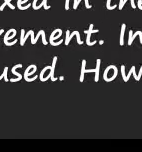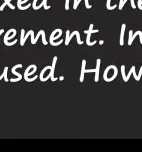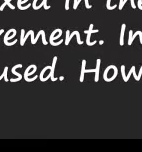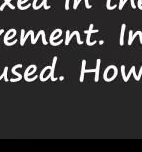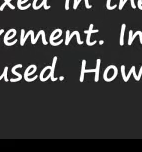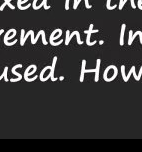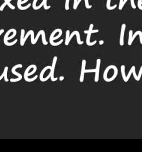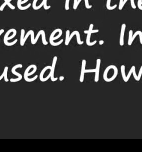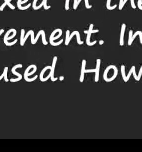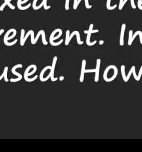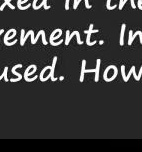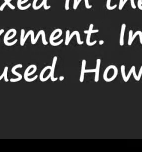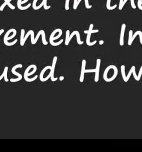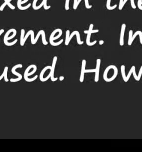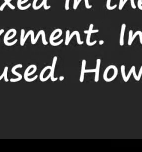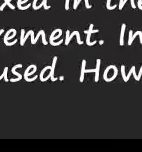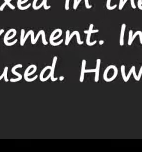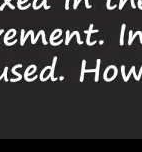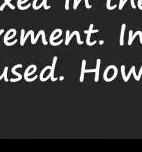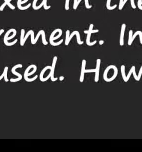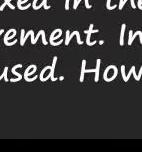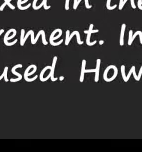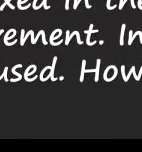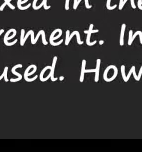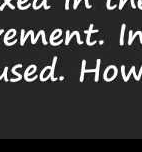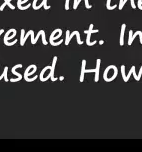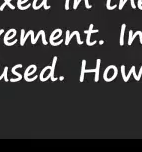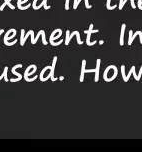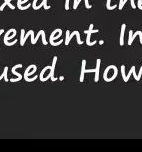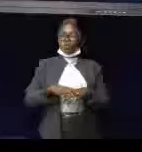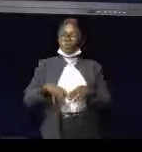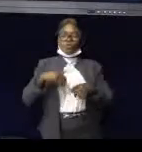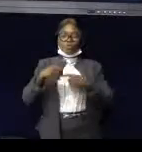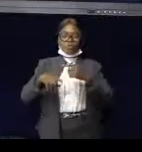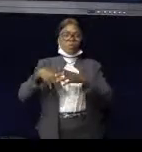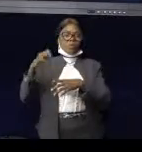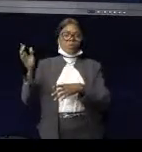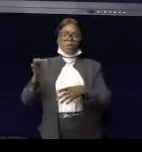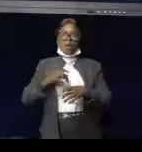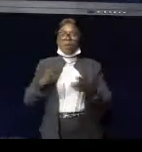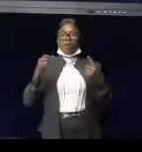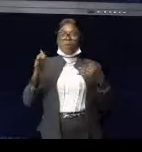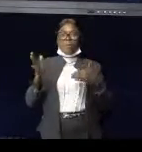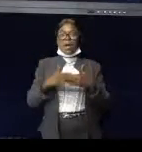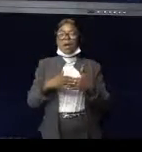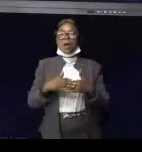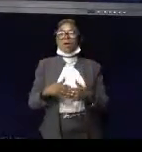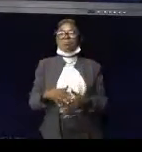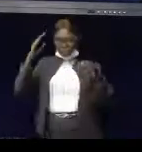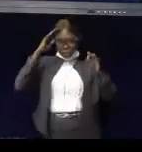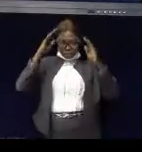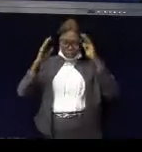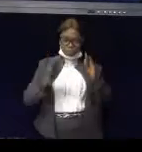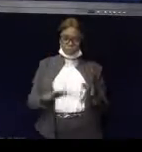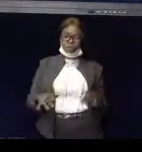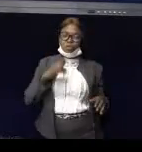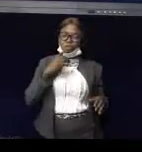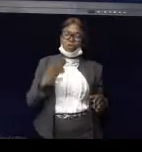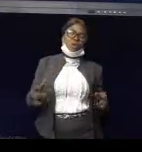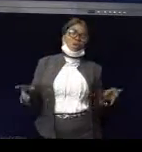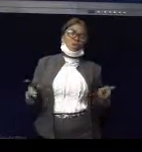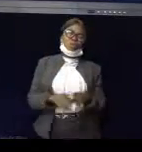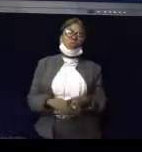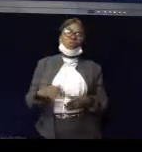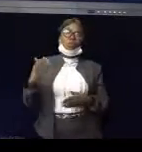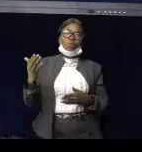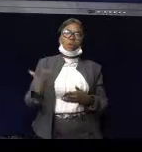today. You are to copy this, but do not go away because today is Magic Tuesday and Okangbaje will be right back. Hello children, you're